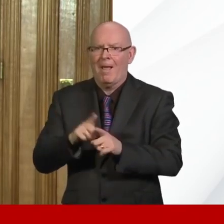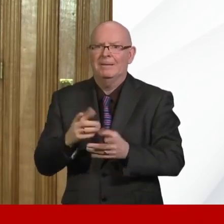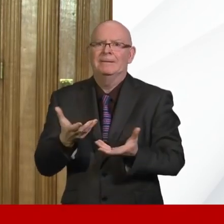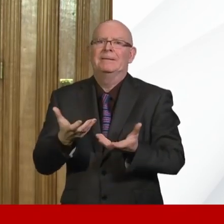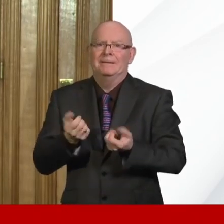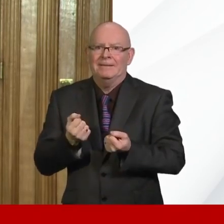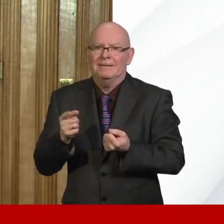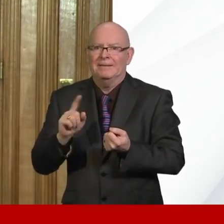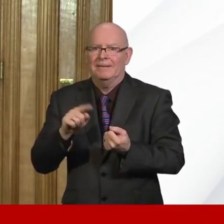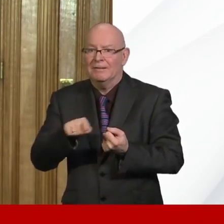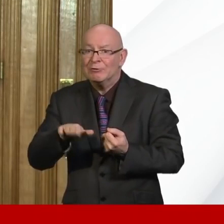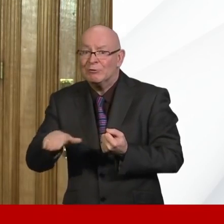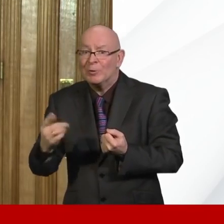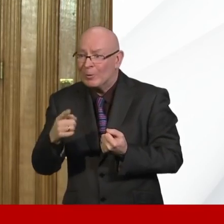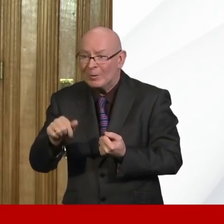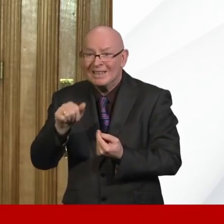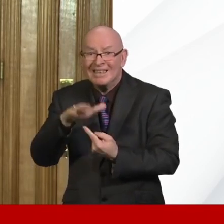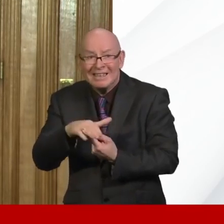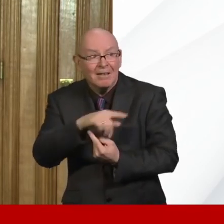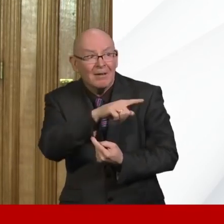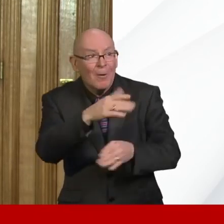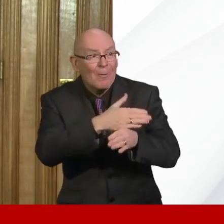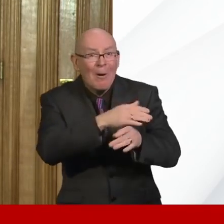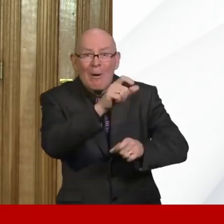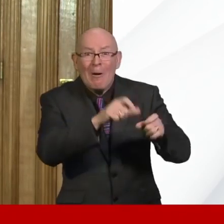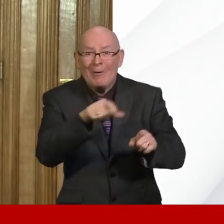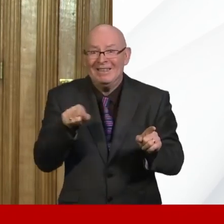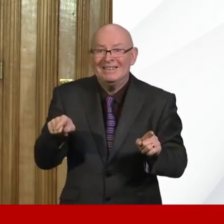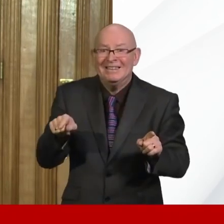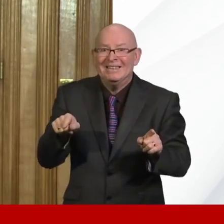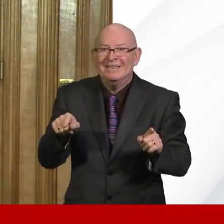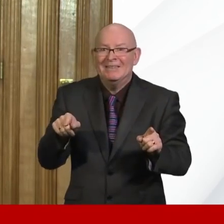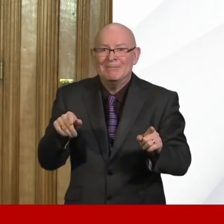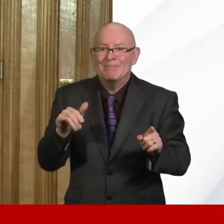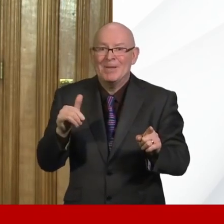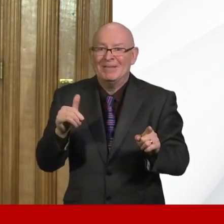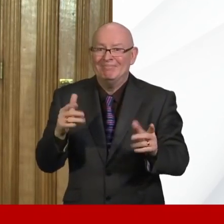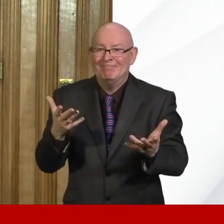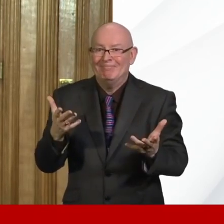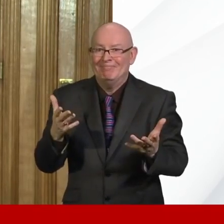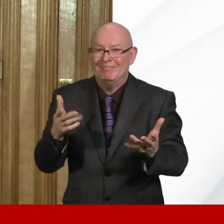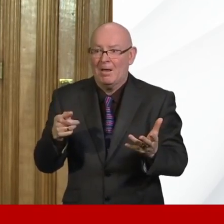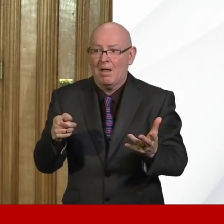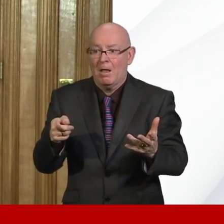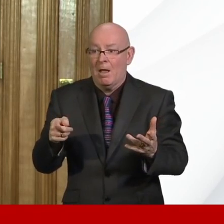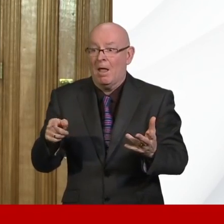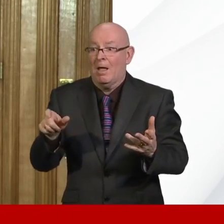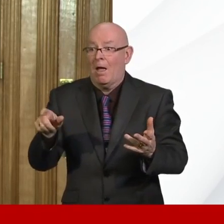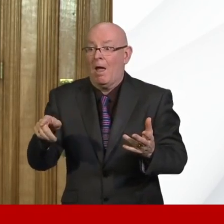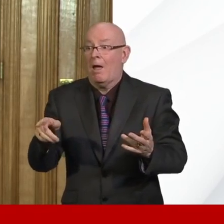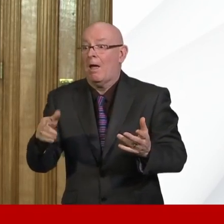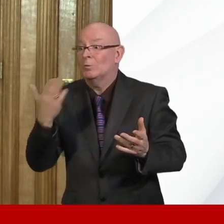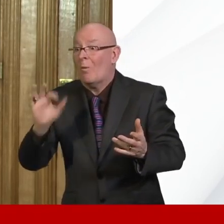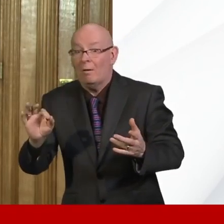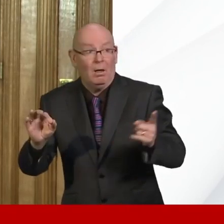of the disease. And these measures are crucial to make sure that the critical parts of the economy keep functioning and